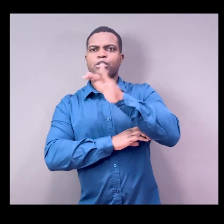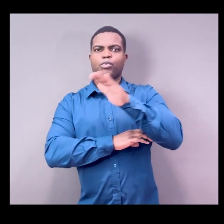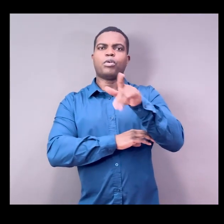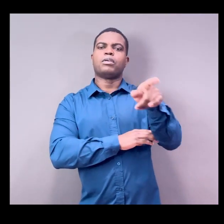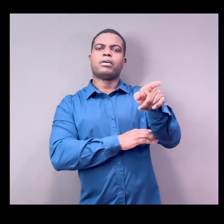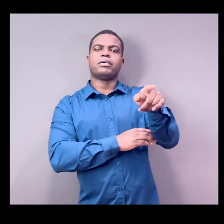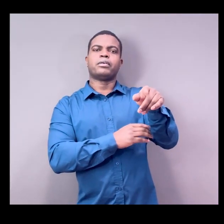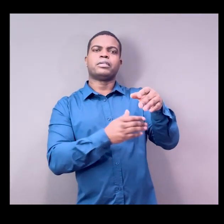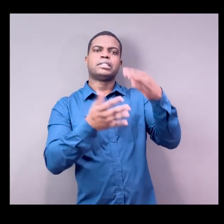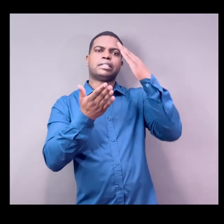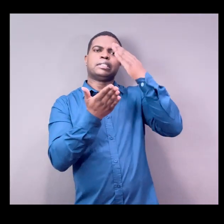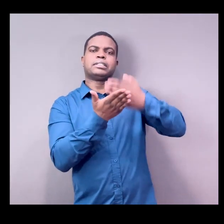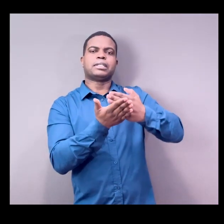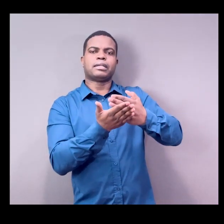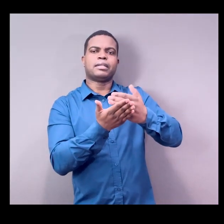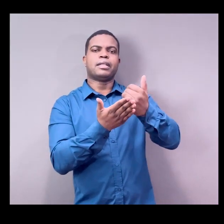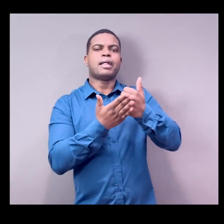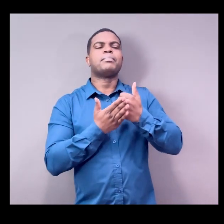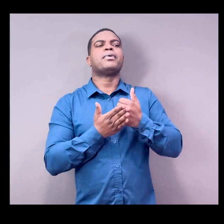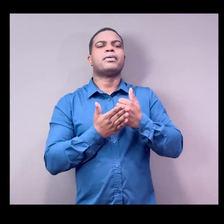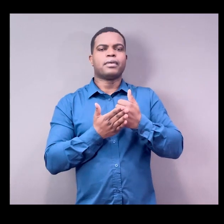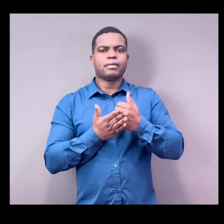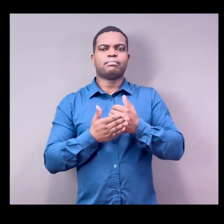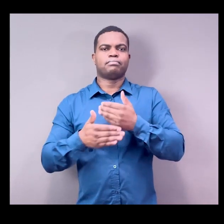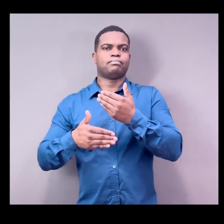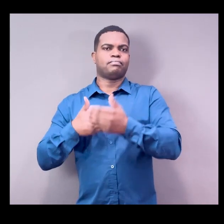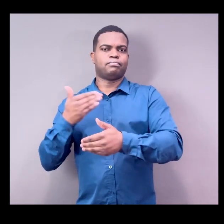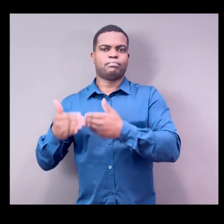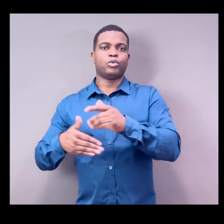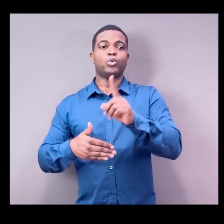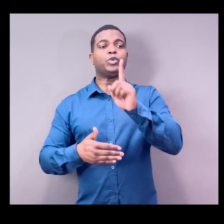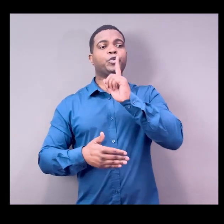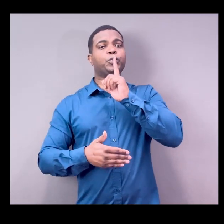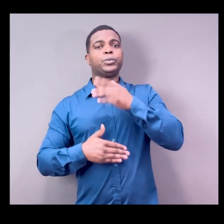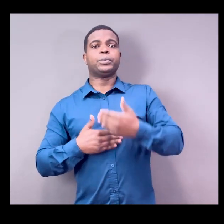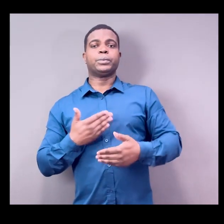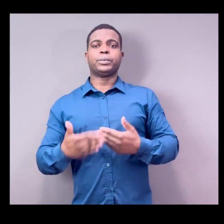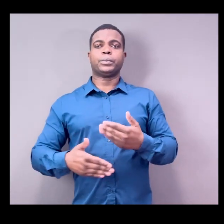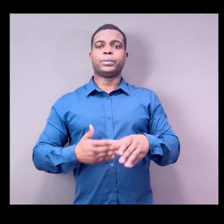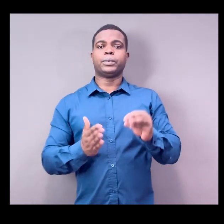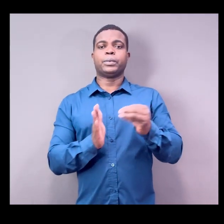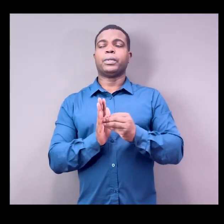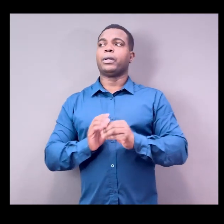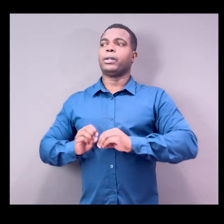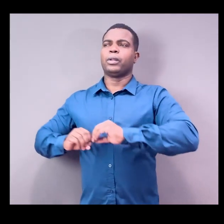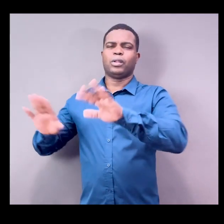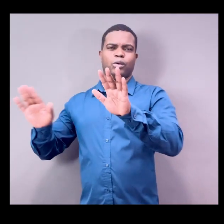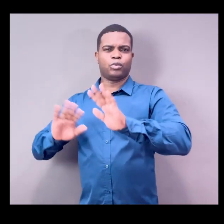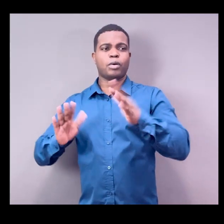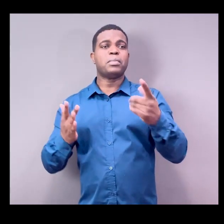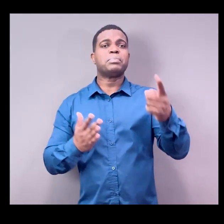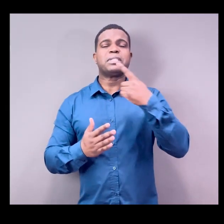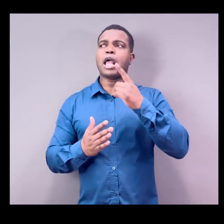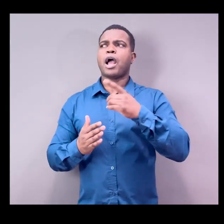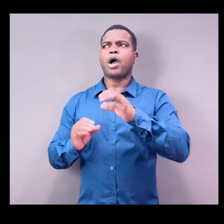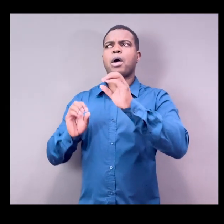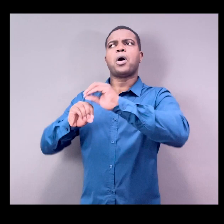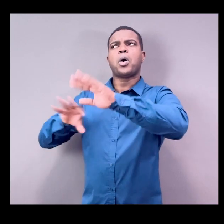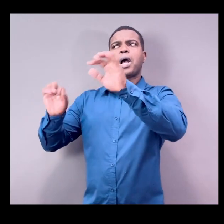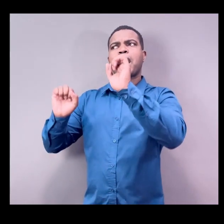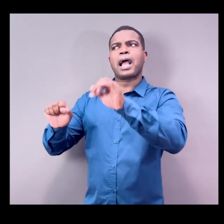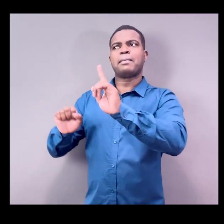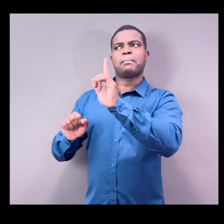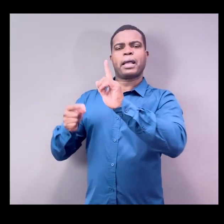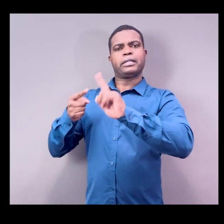If somebody is telling you that this interview that you are doing, please do not mention my real name or do not mention my